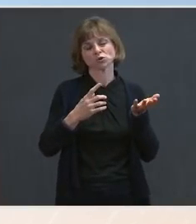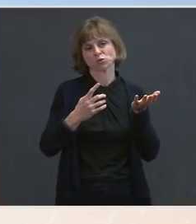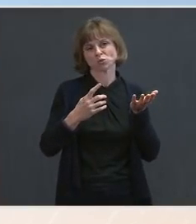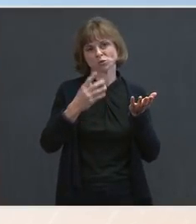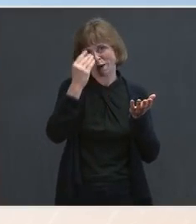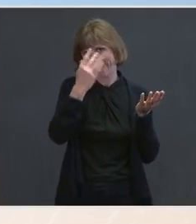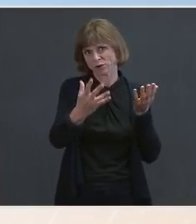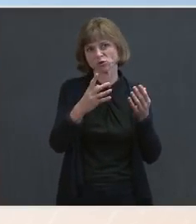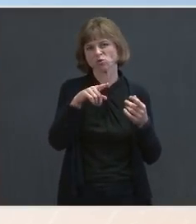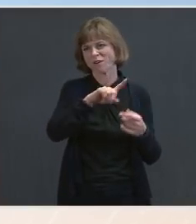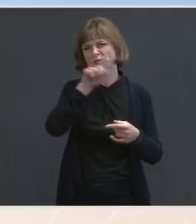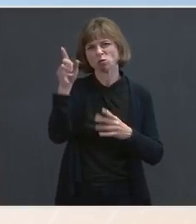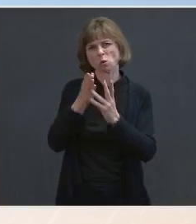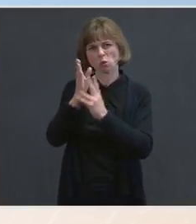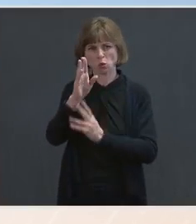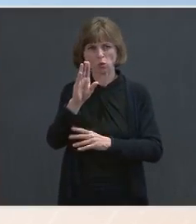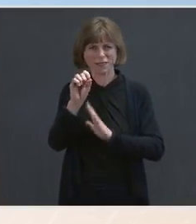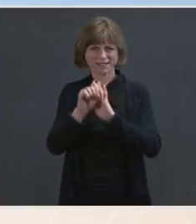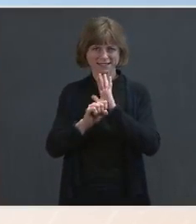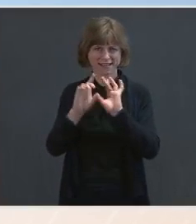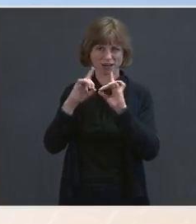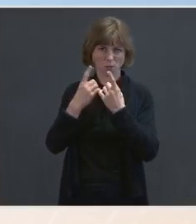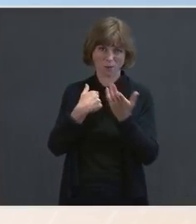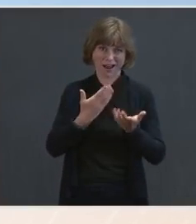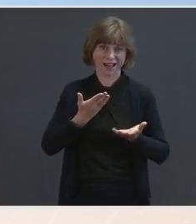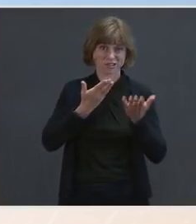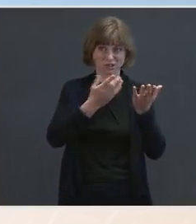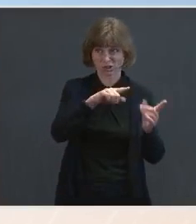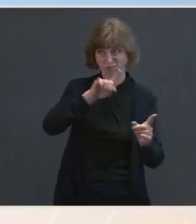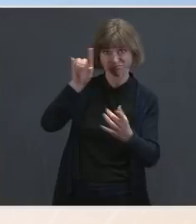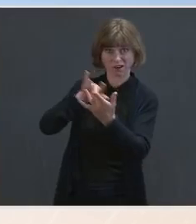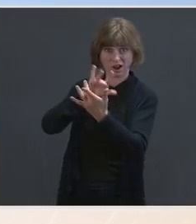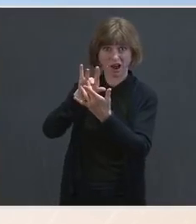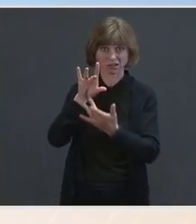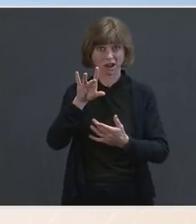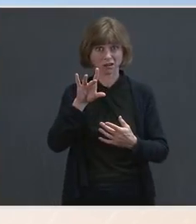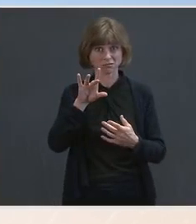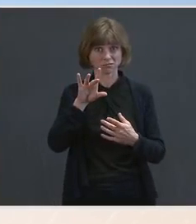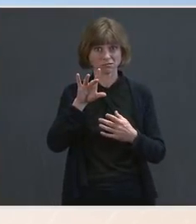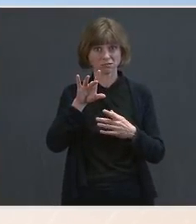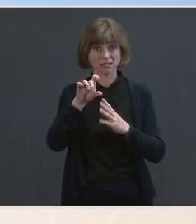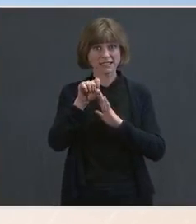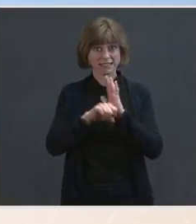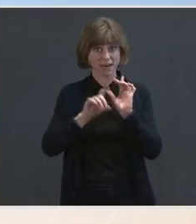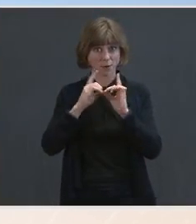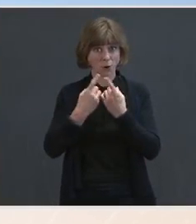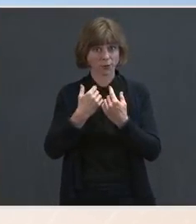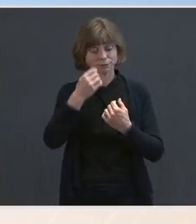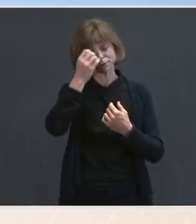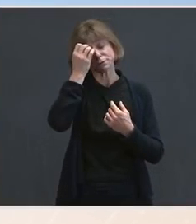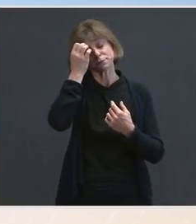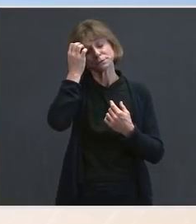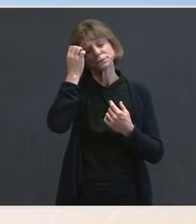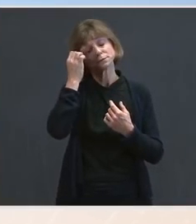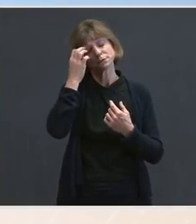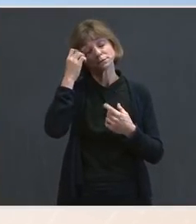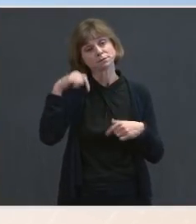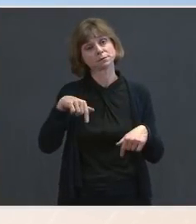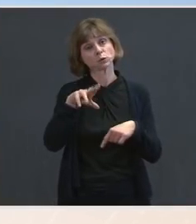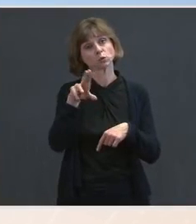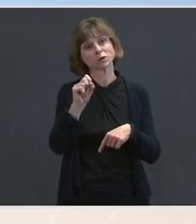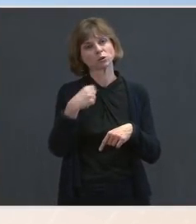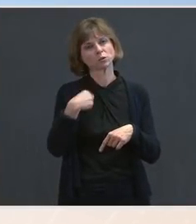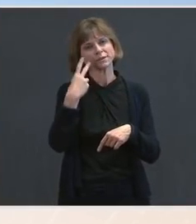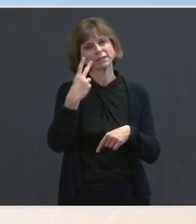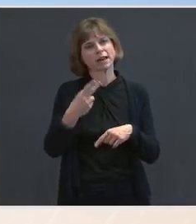Department, so I would certainly suggest you reach out to them directly. And then domestically, we've seen a couple of high-profile IG reports out